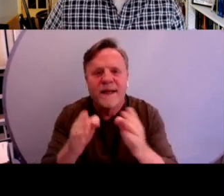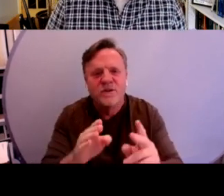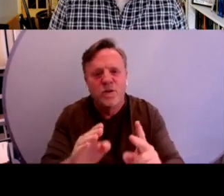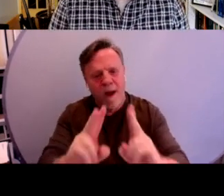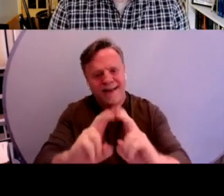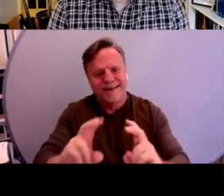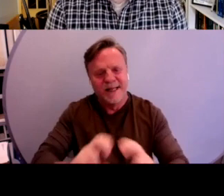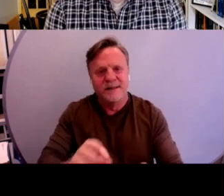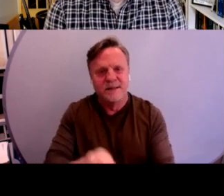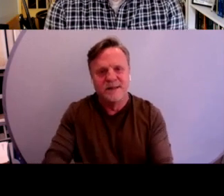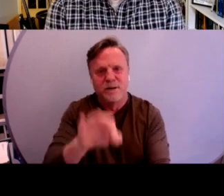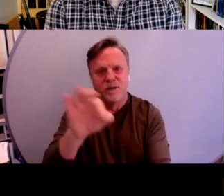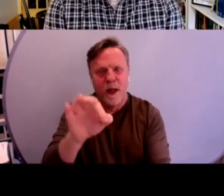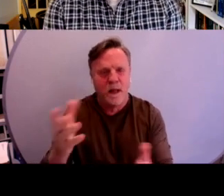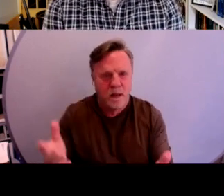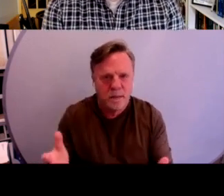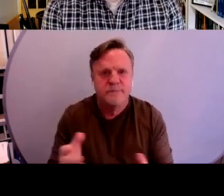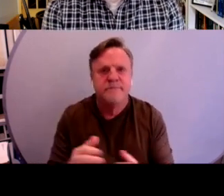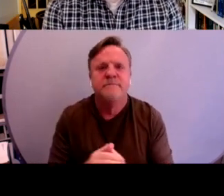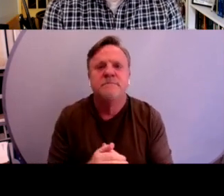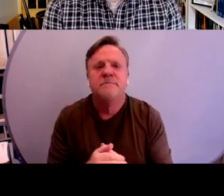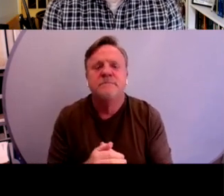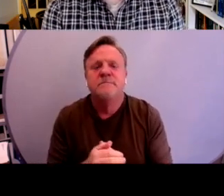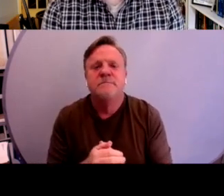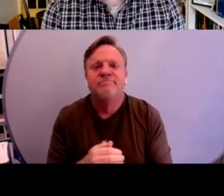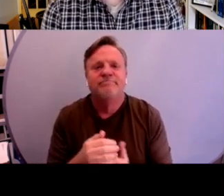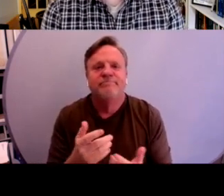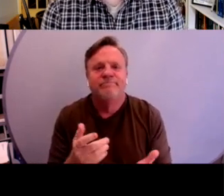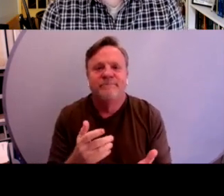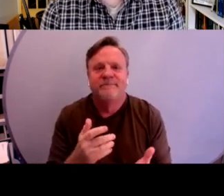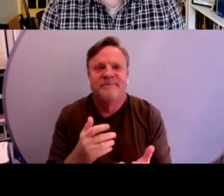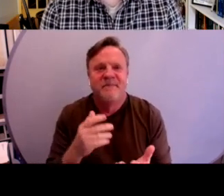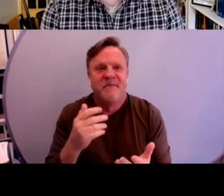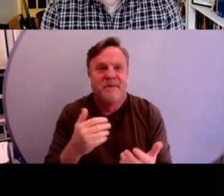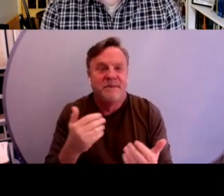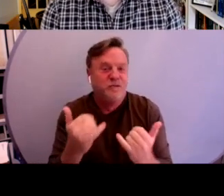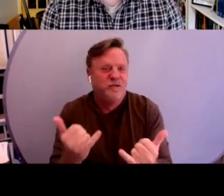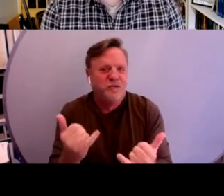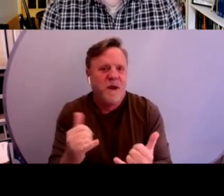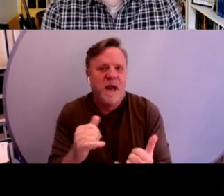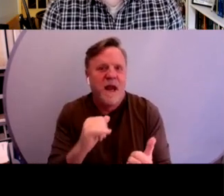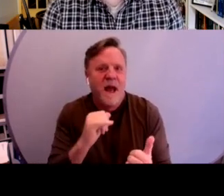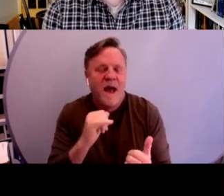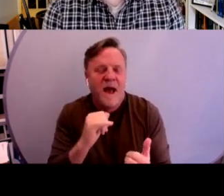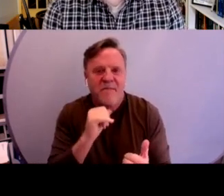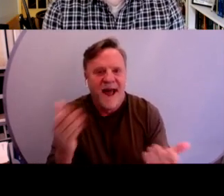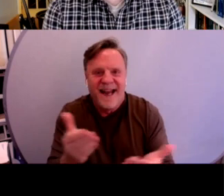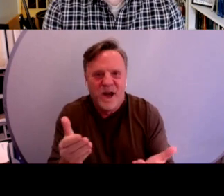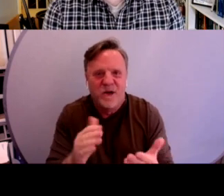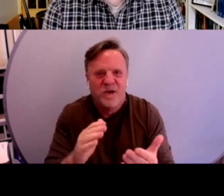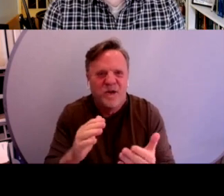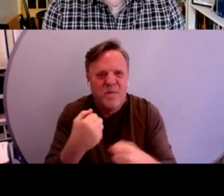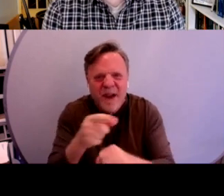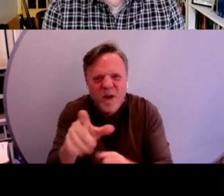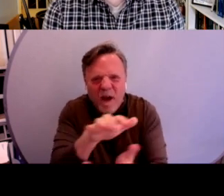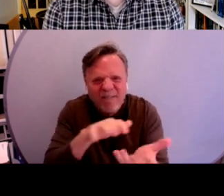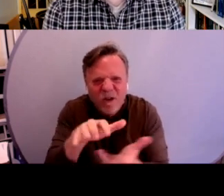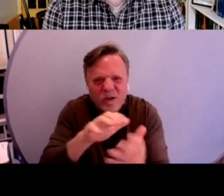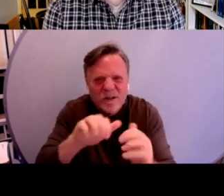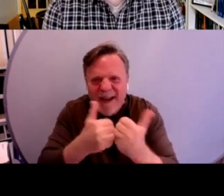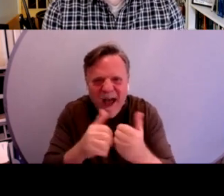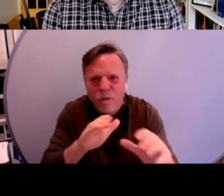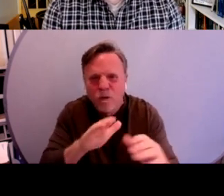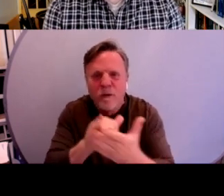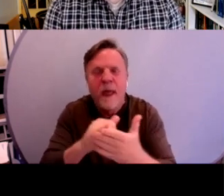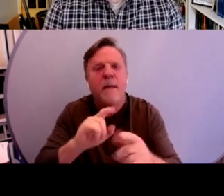spirituality. And what I'm not purpose here today is not to get you confused about the ways to do it, but there's a